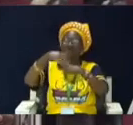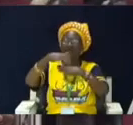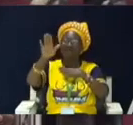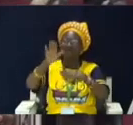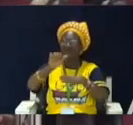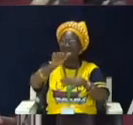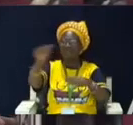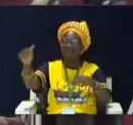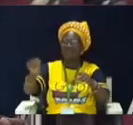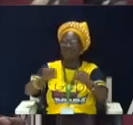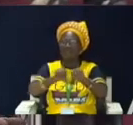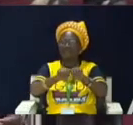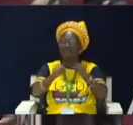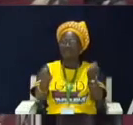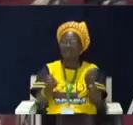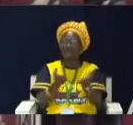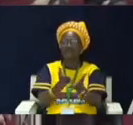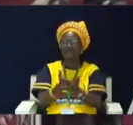It takes